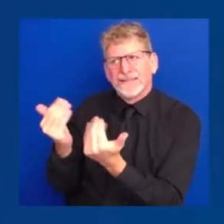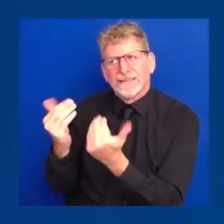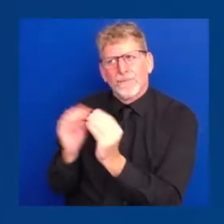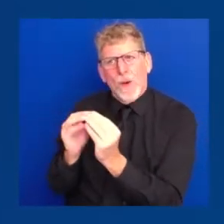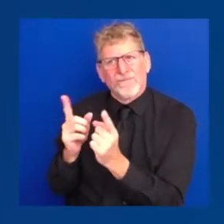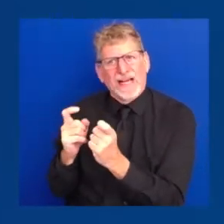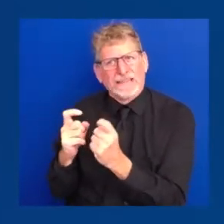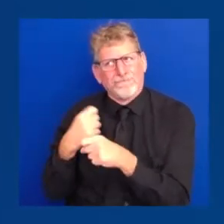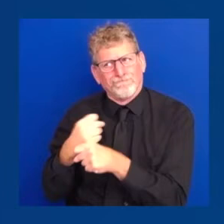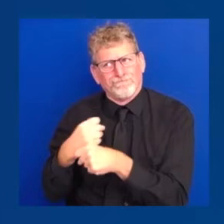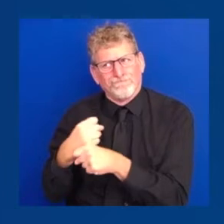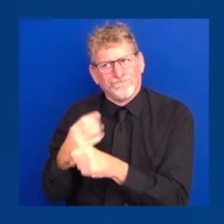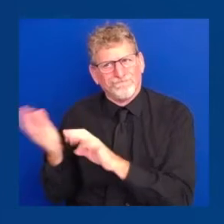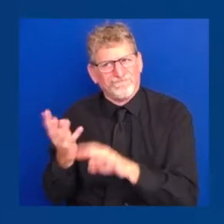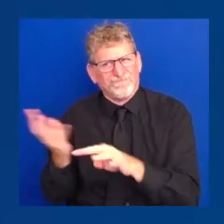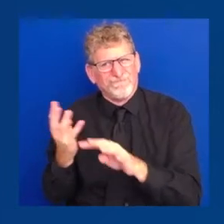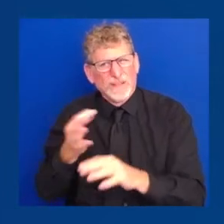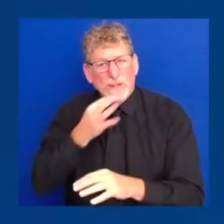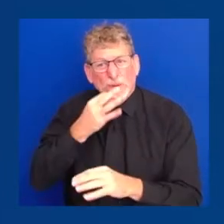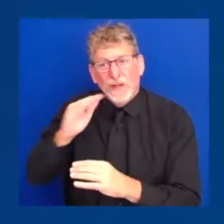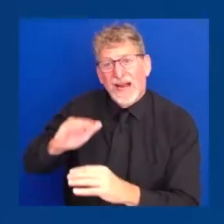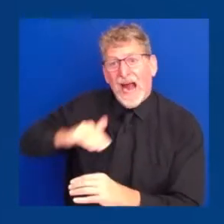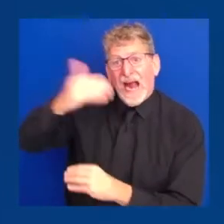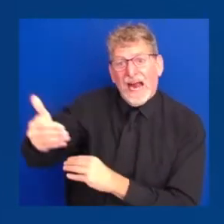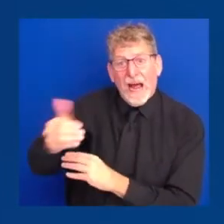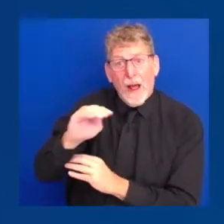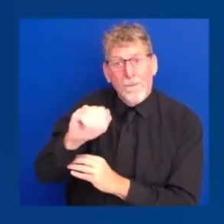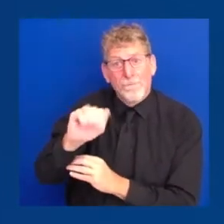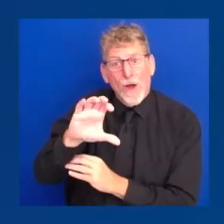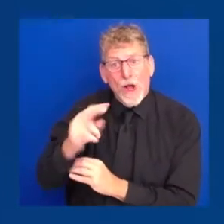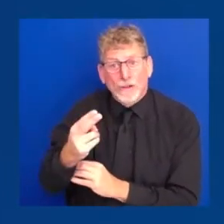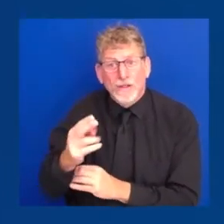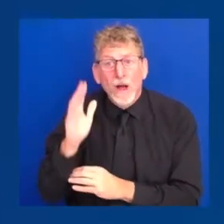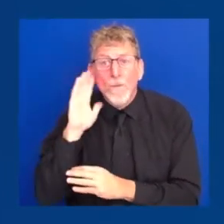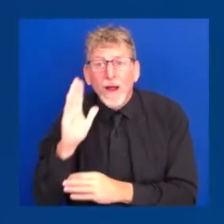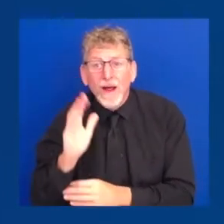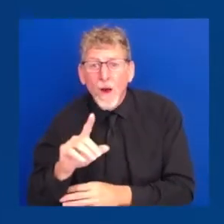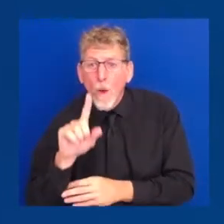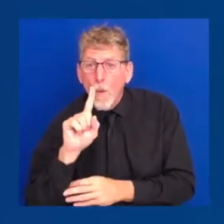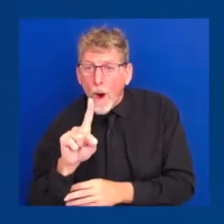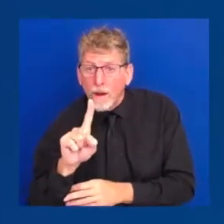treatment courses available. And in April, that number will more than double.